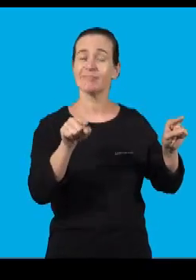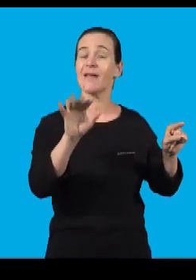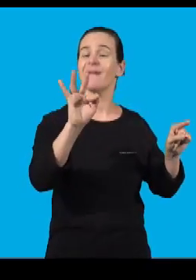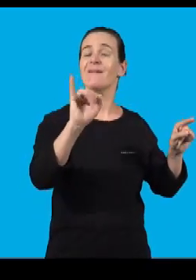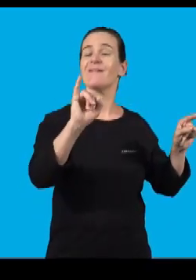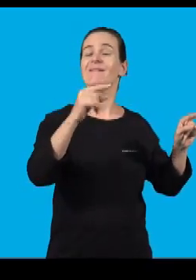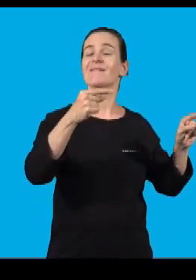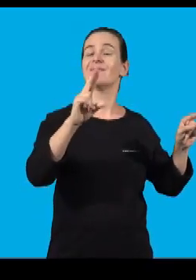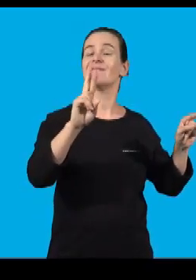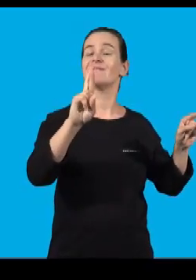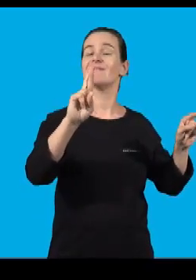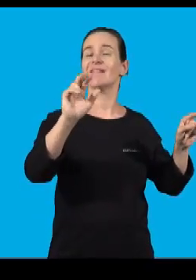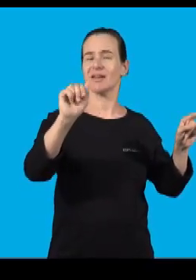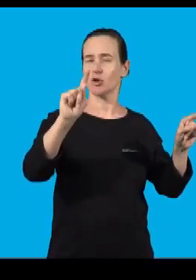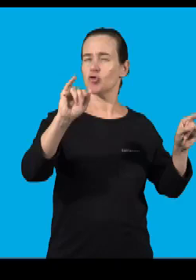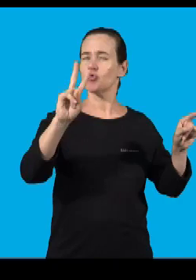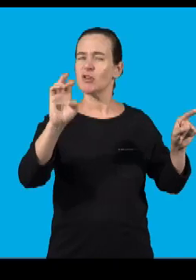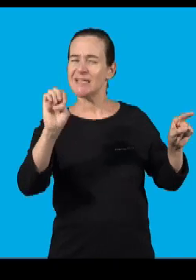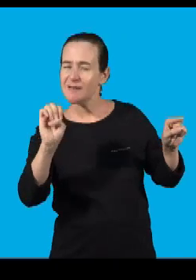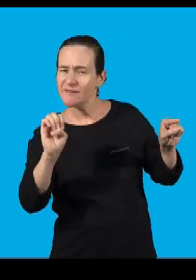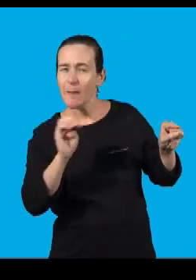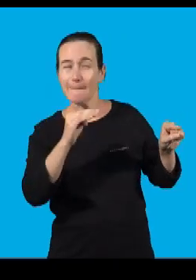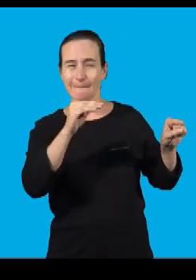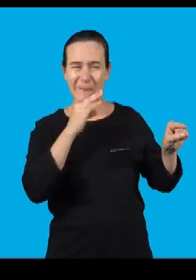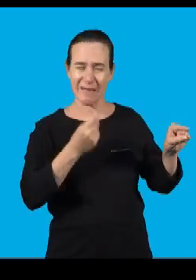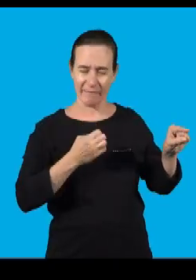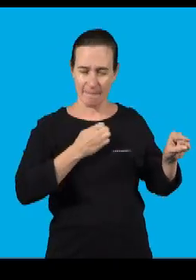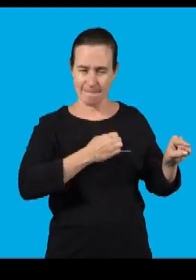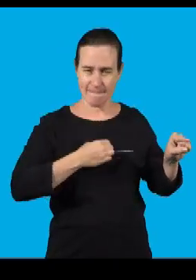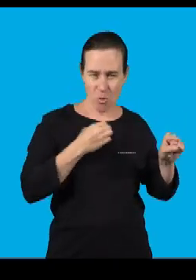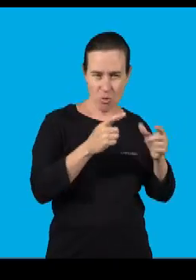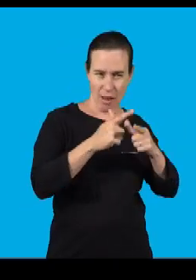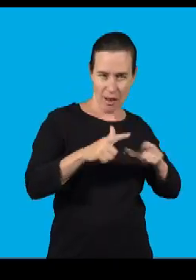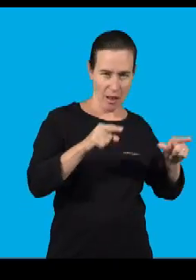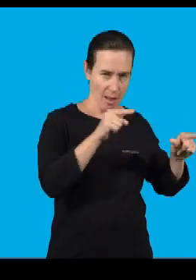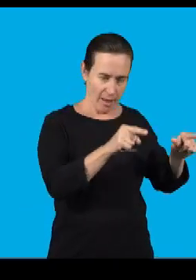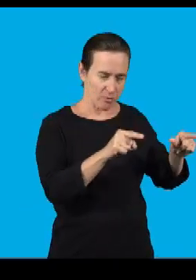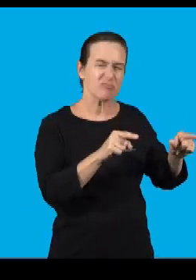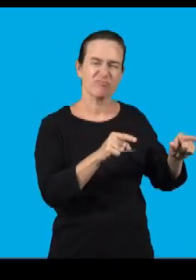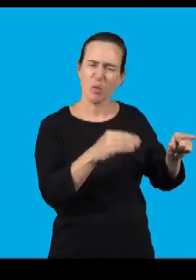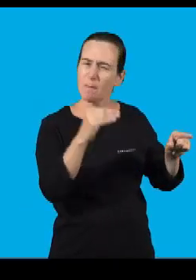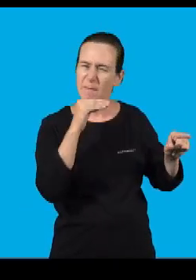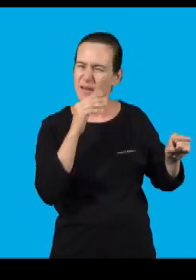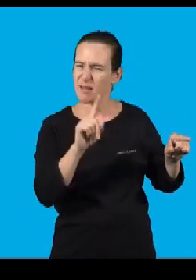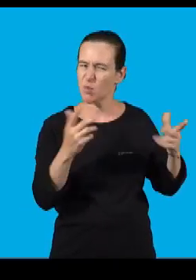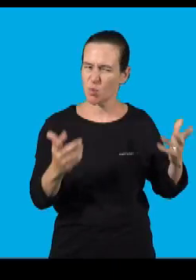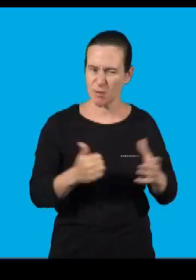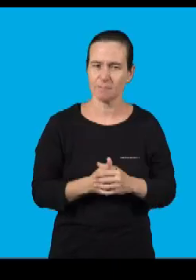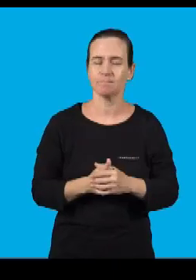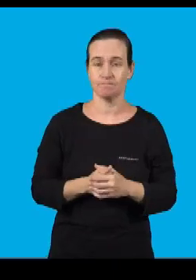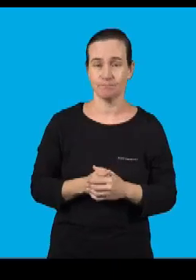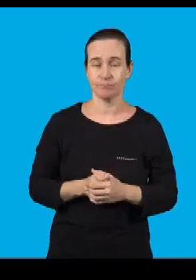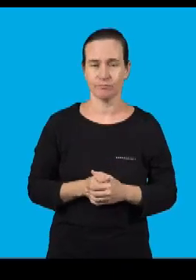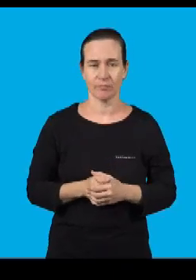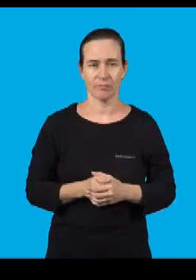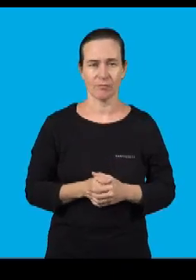a figurative or a persuasive, emotive kind of language that is being used, all right? So let's see what